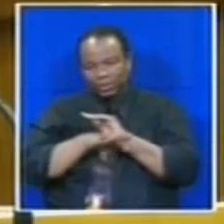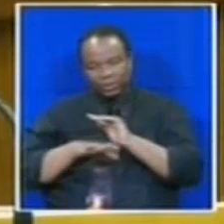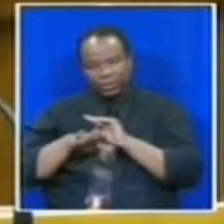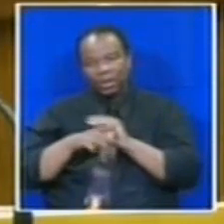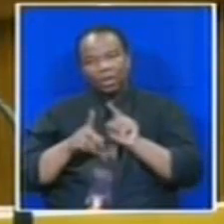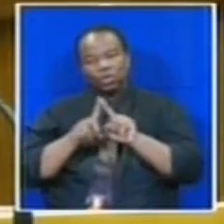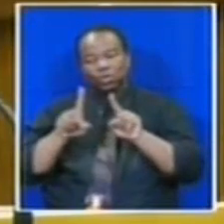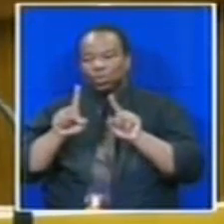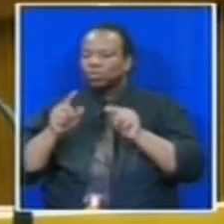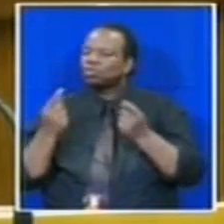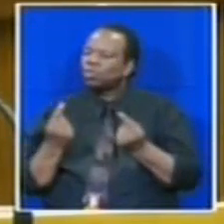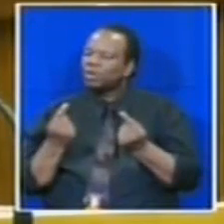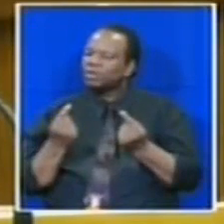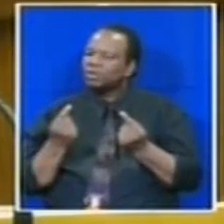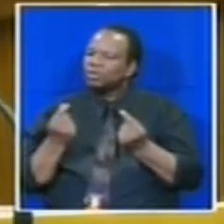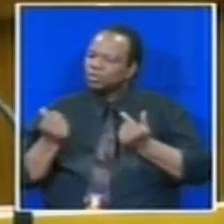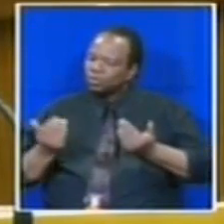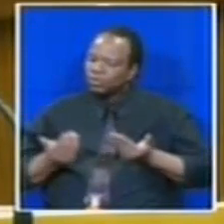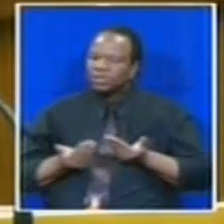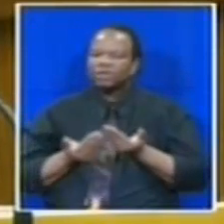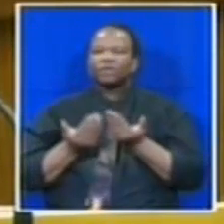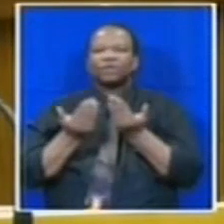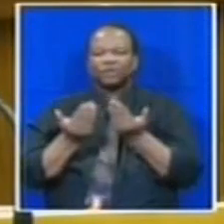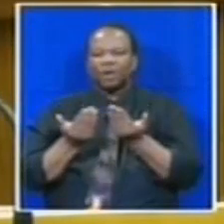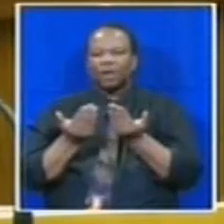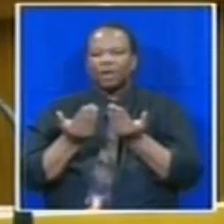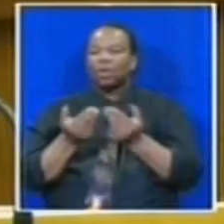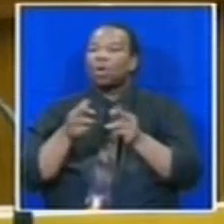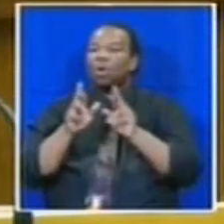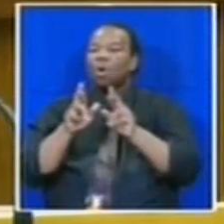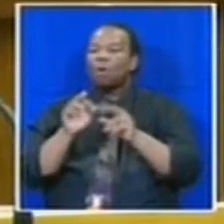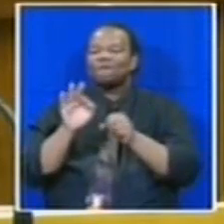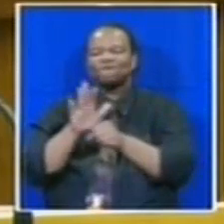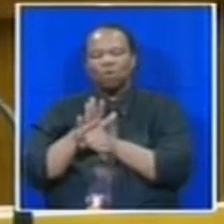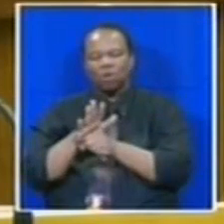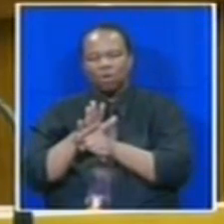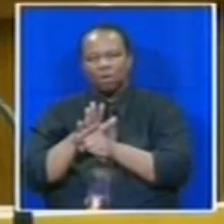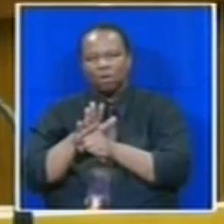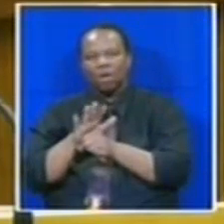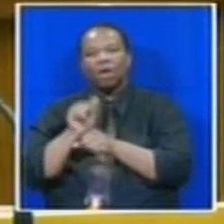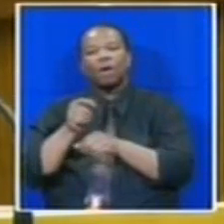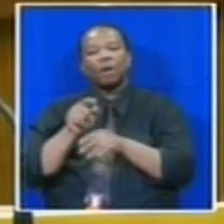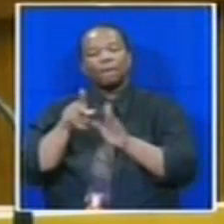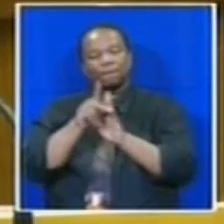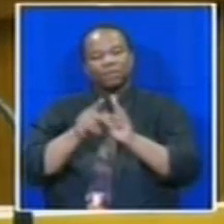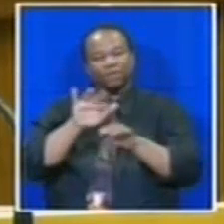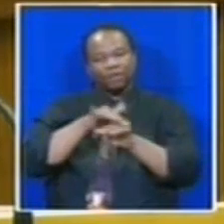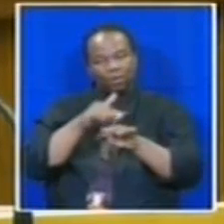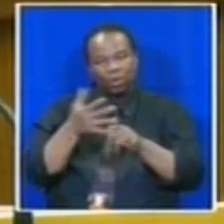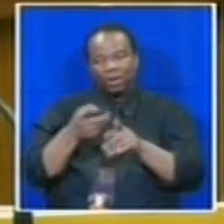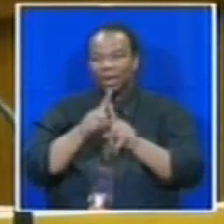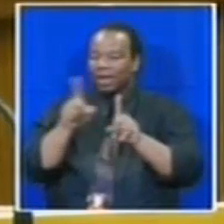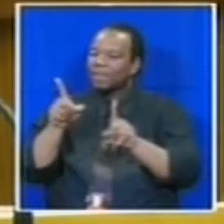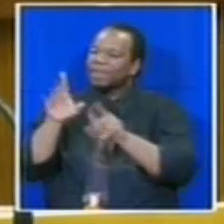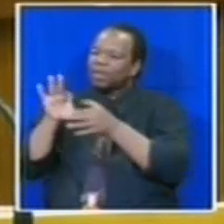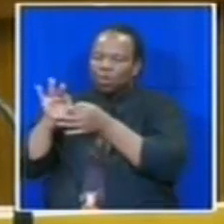progressive and hopeful MTBPS. And their commitment to this country and to this cause